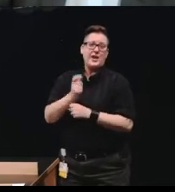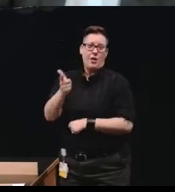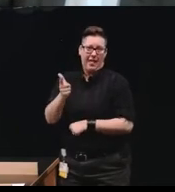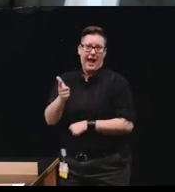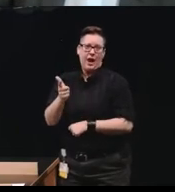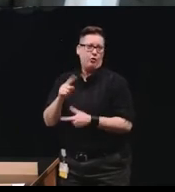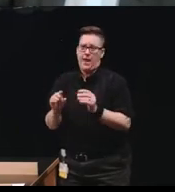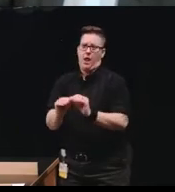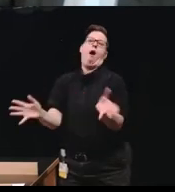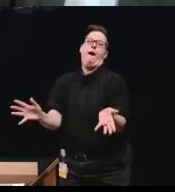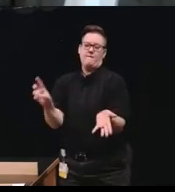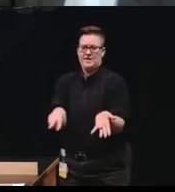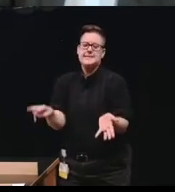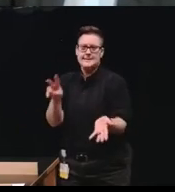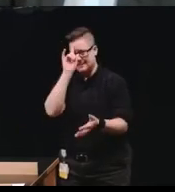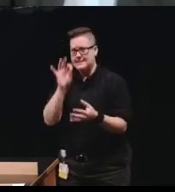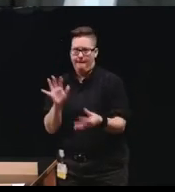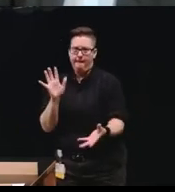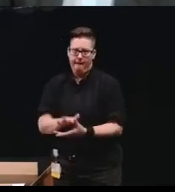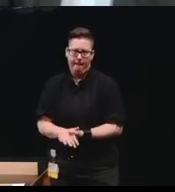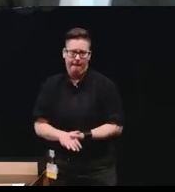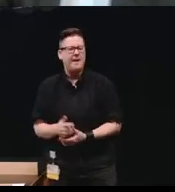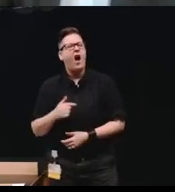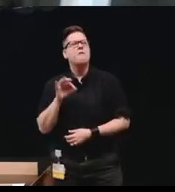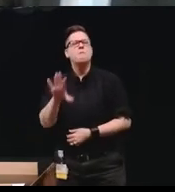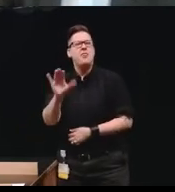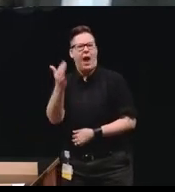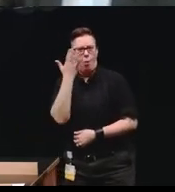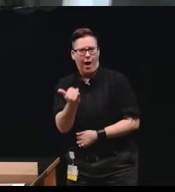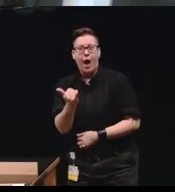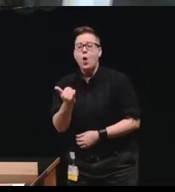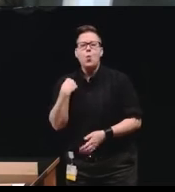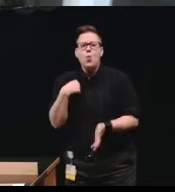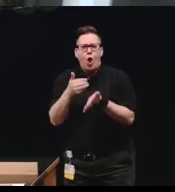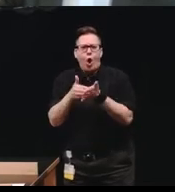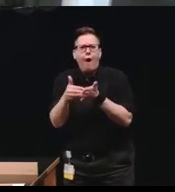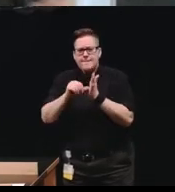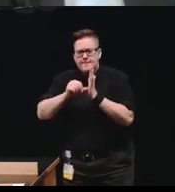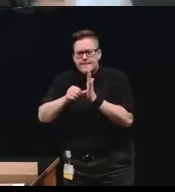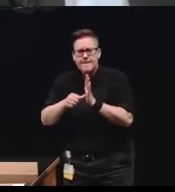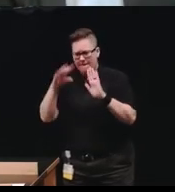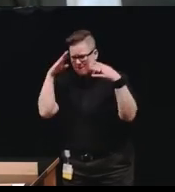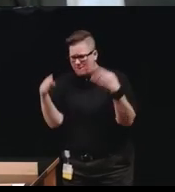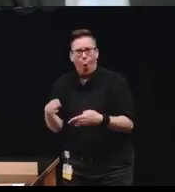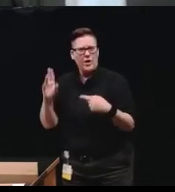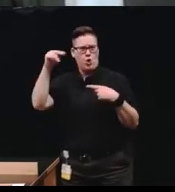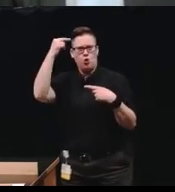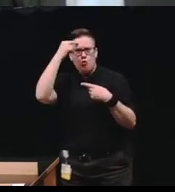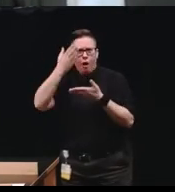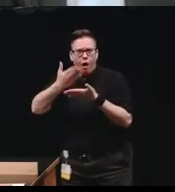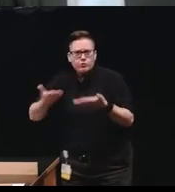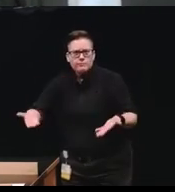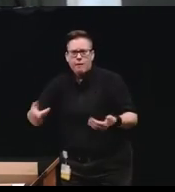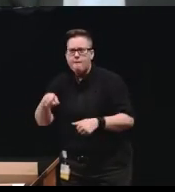frank schizophrenia. I mention this also because we put such a premium on the focus on the neurologic